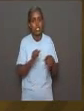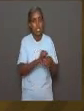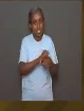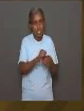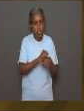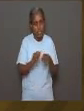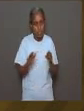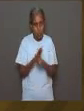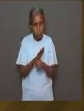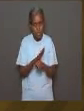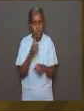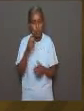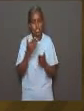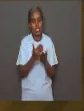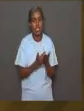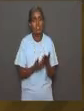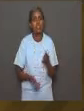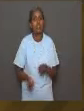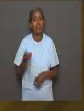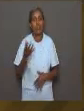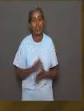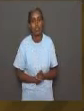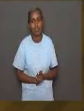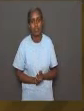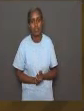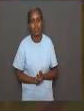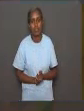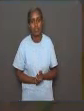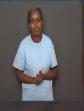this activity once the lesson is over.